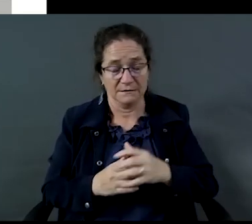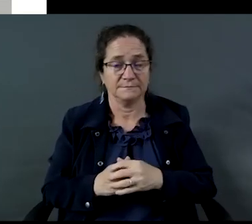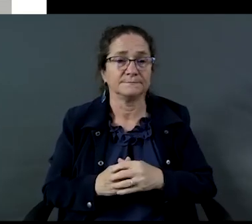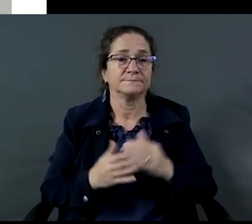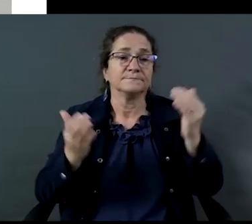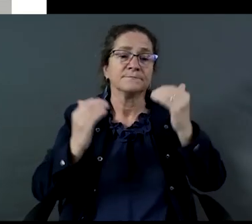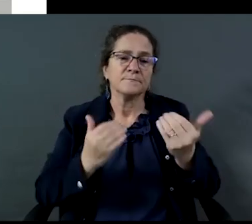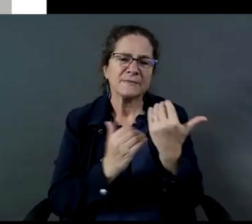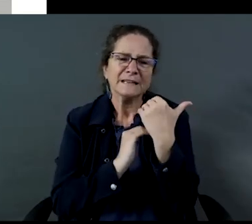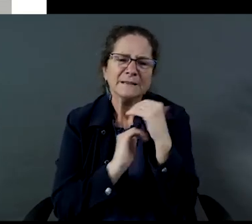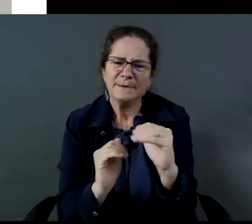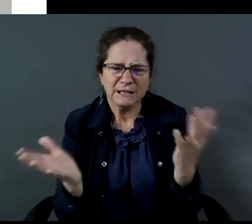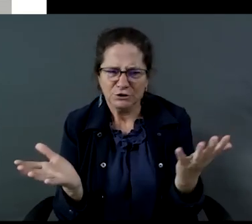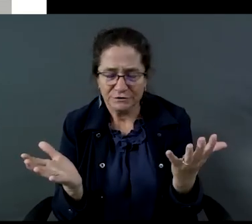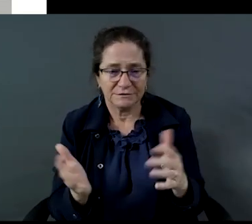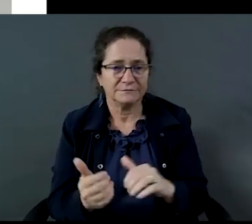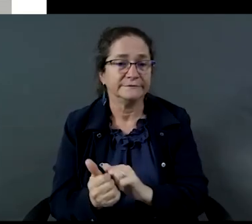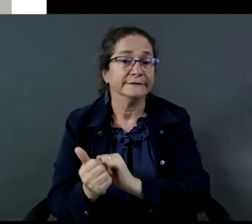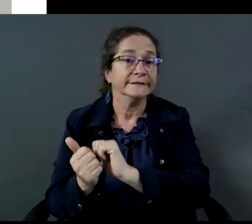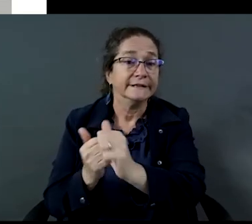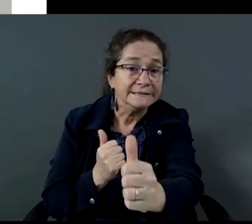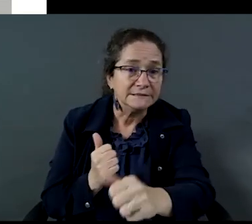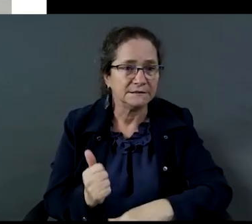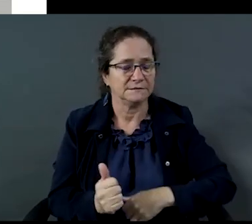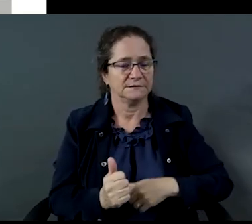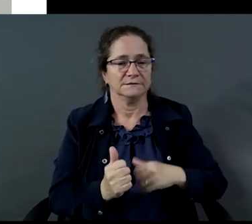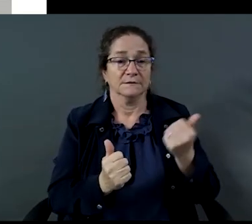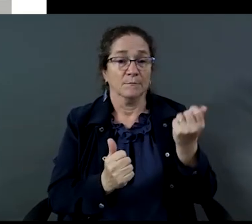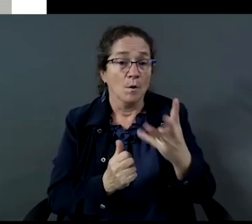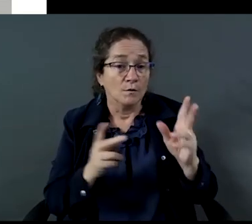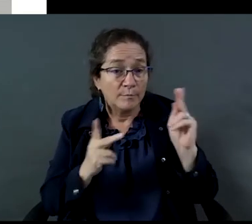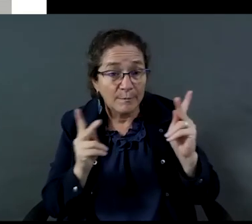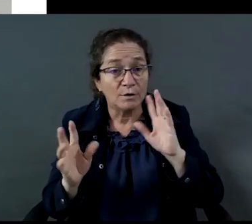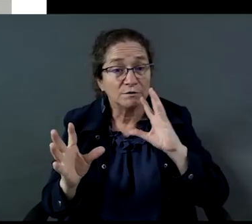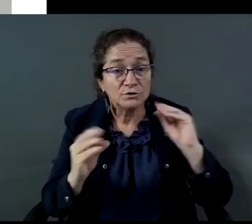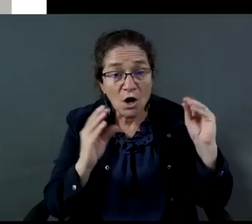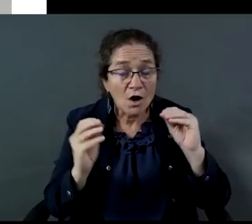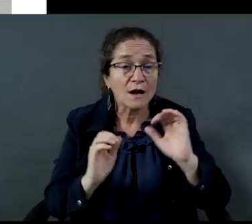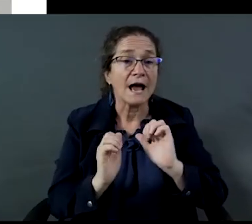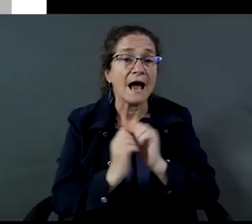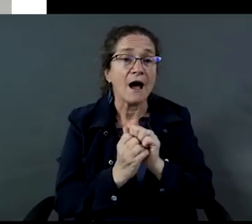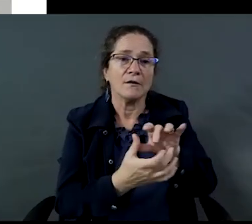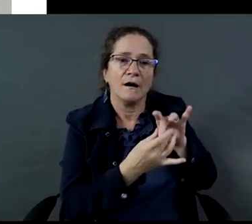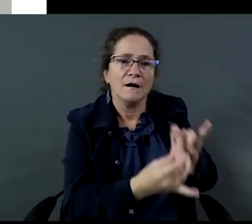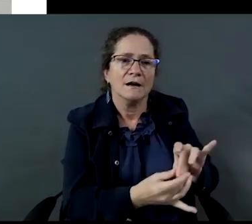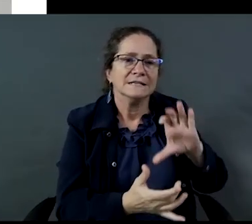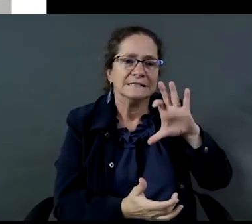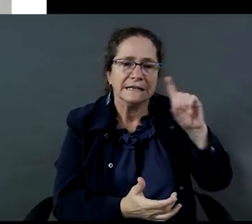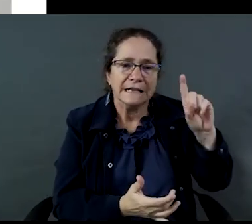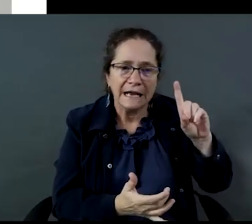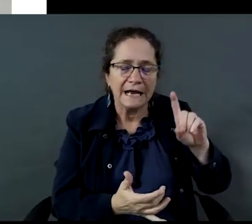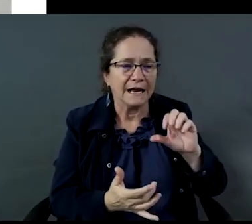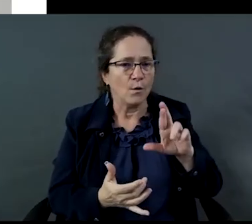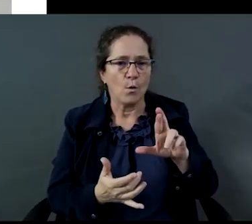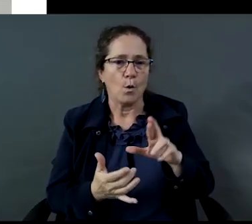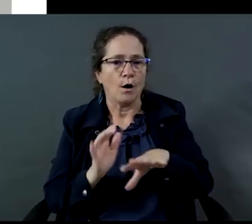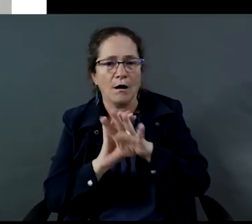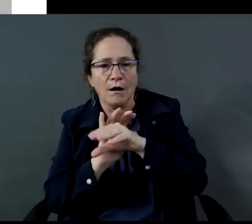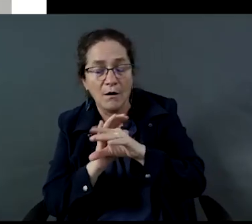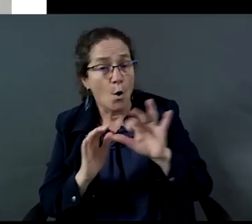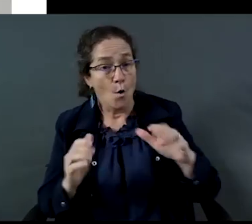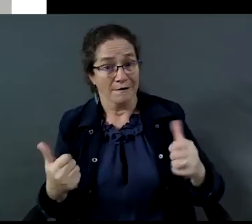and cons. Distance, multiple speakers. How do they connect to that boombox or a CD player or however you're playing, we're going on a bear